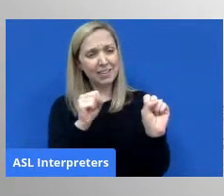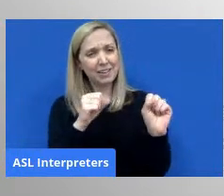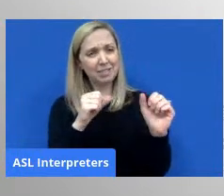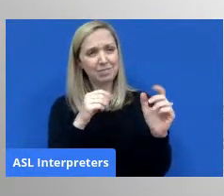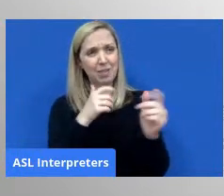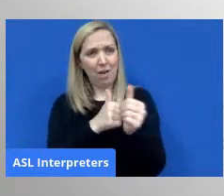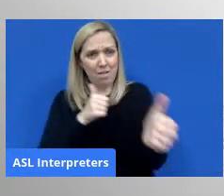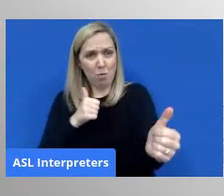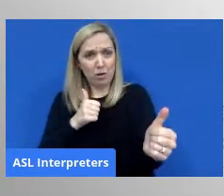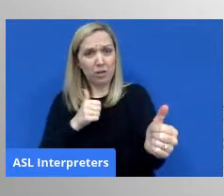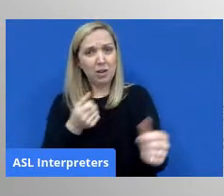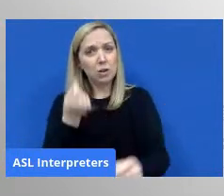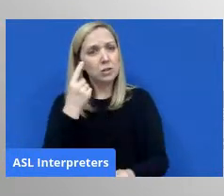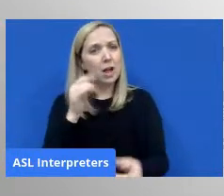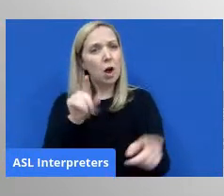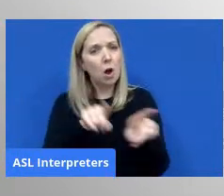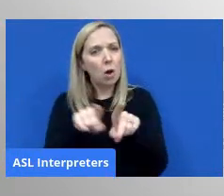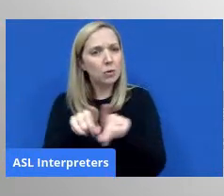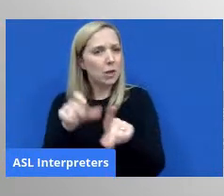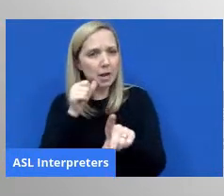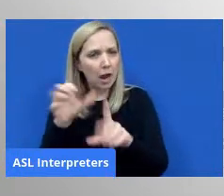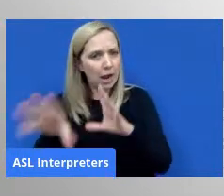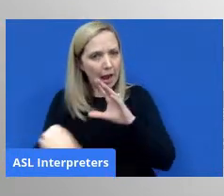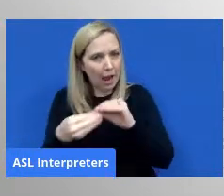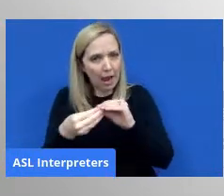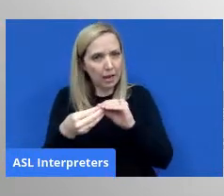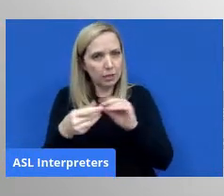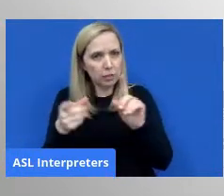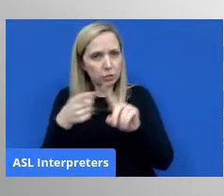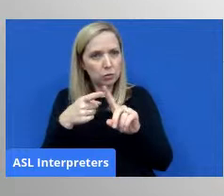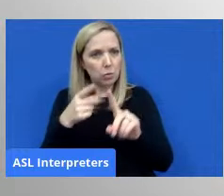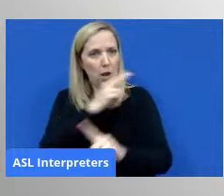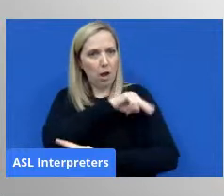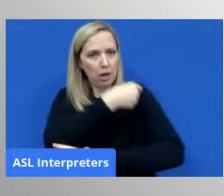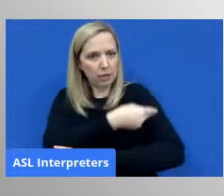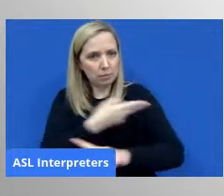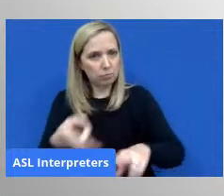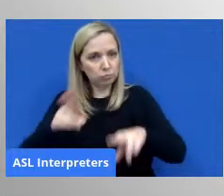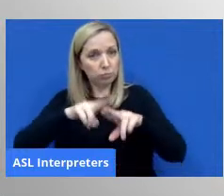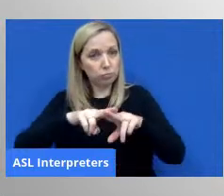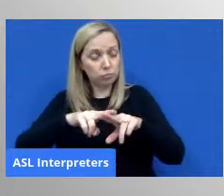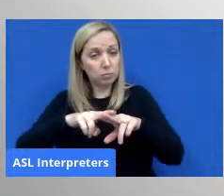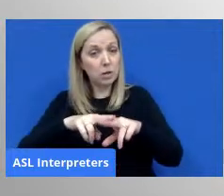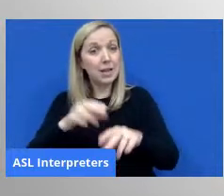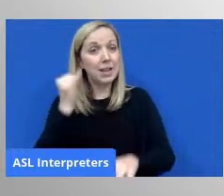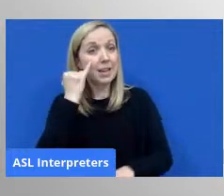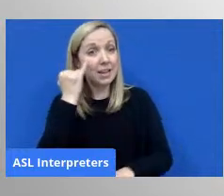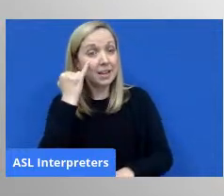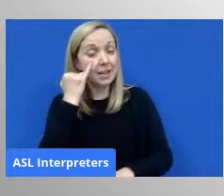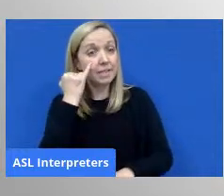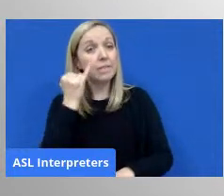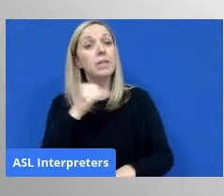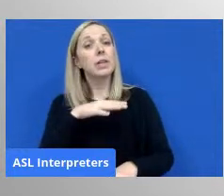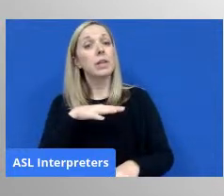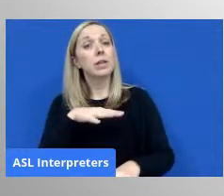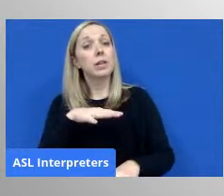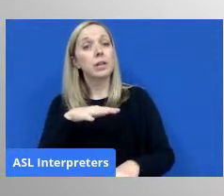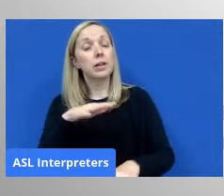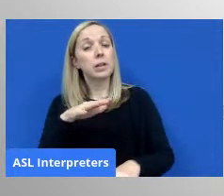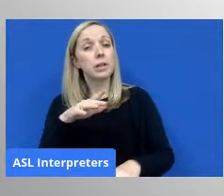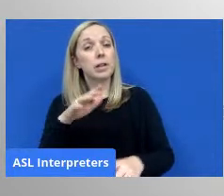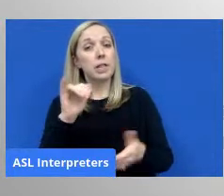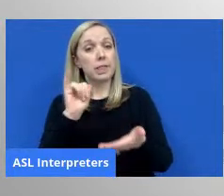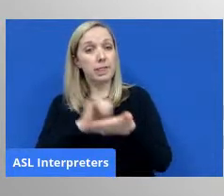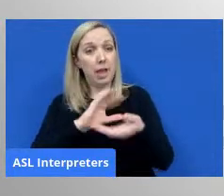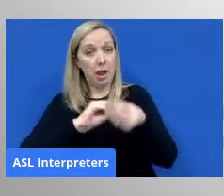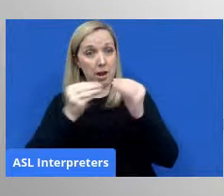to the number of people in the hospital as long as the COVID-19 hospitalization rate was below 44 people per 100,000